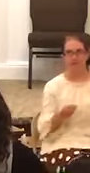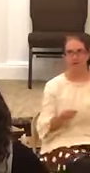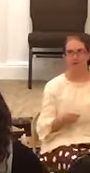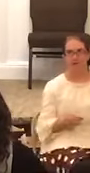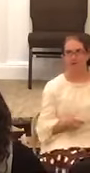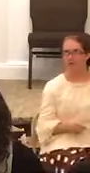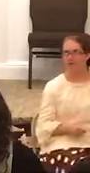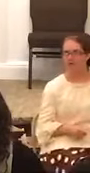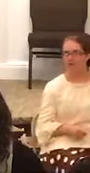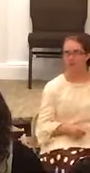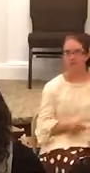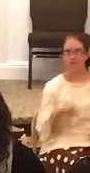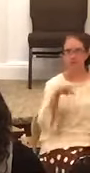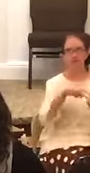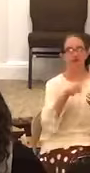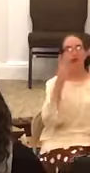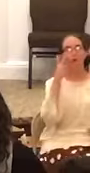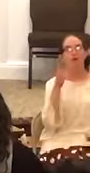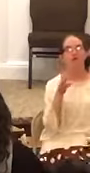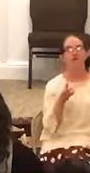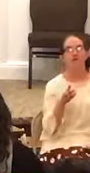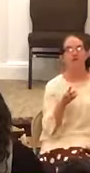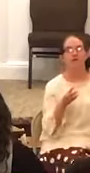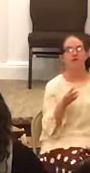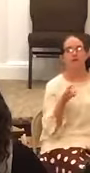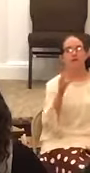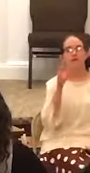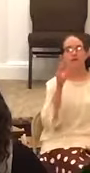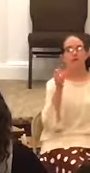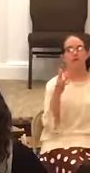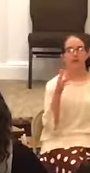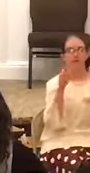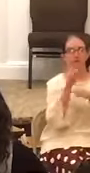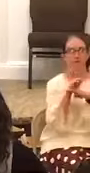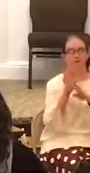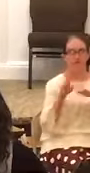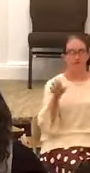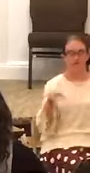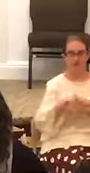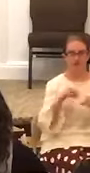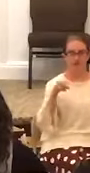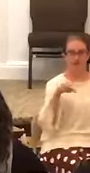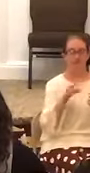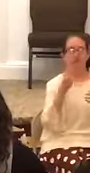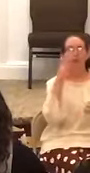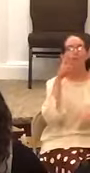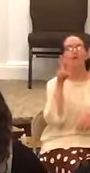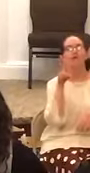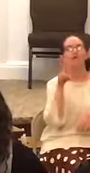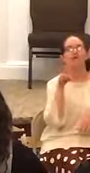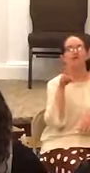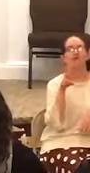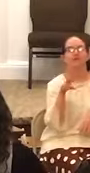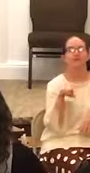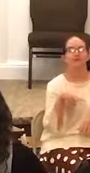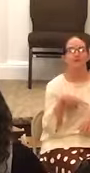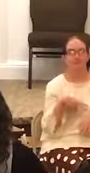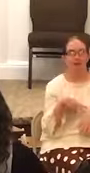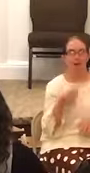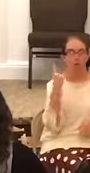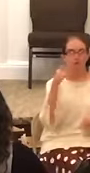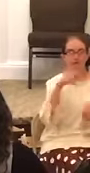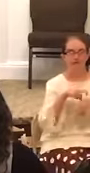comet. But I stood there and watched that thing in amazement from night on in. Me and the kids would go out in the yard and stand and watch it. You know why? Because I thought, you know, this is the